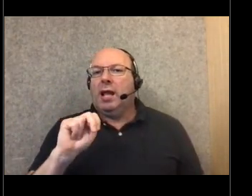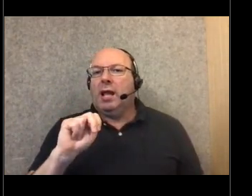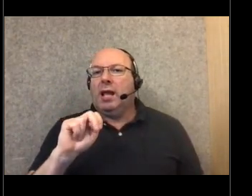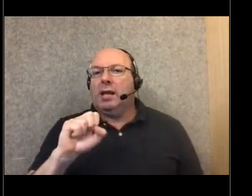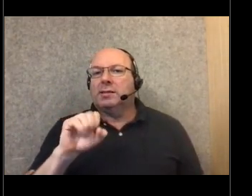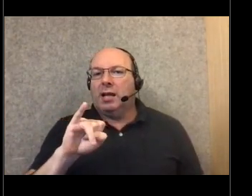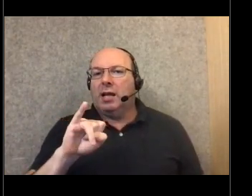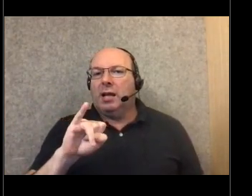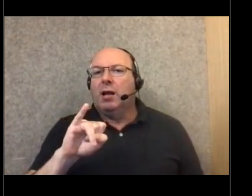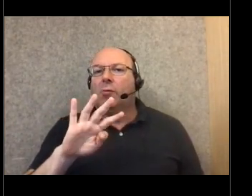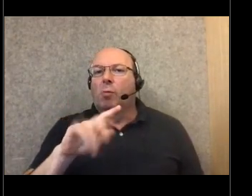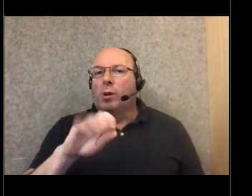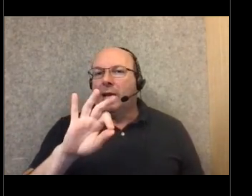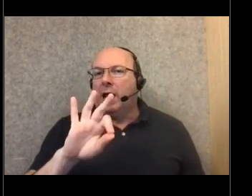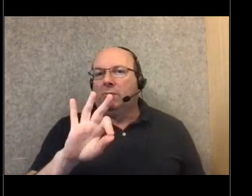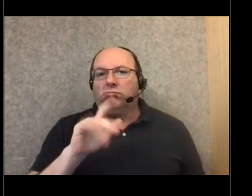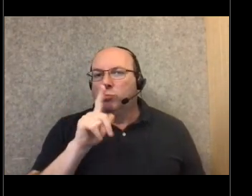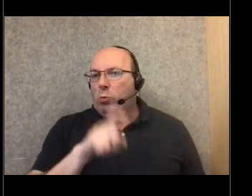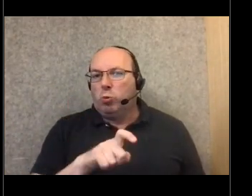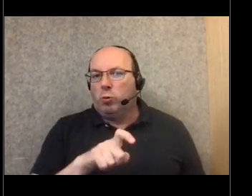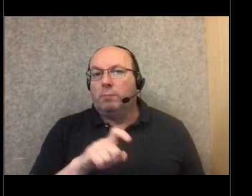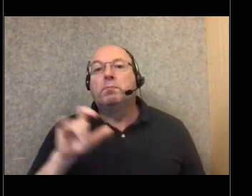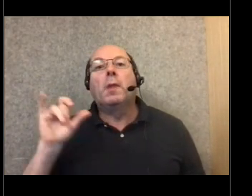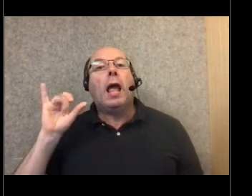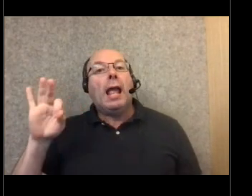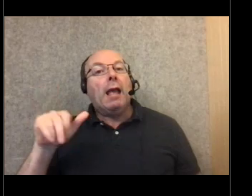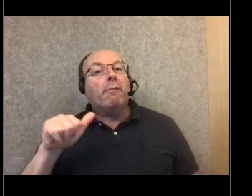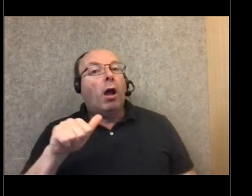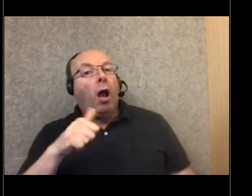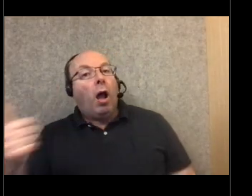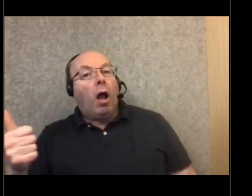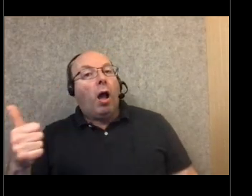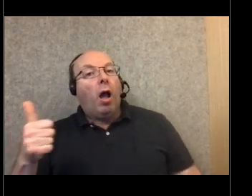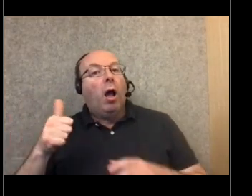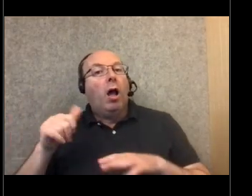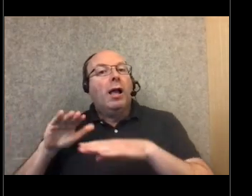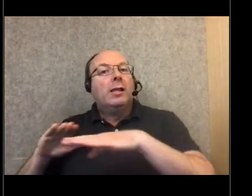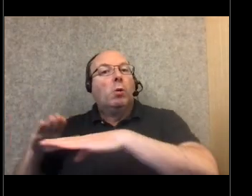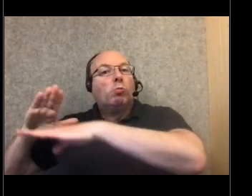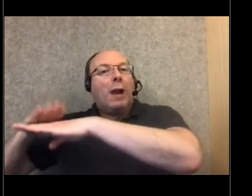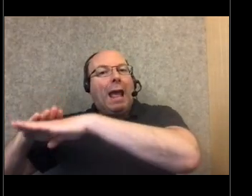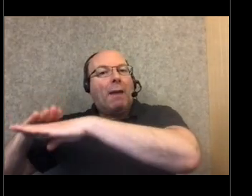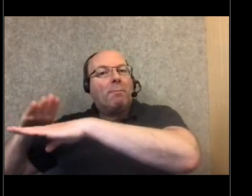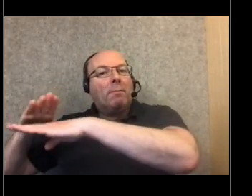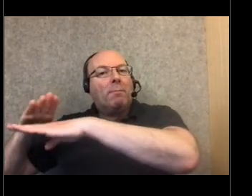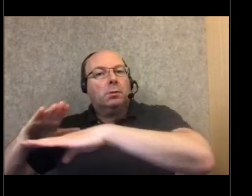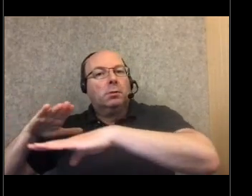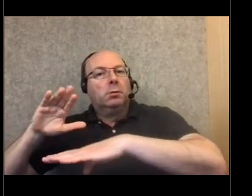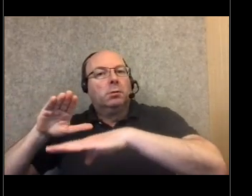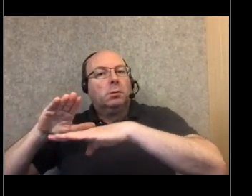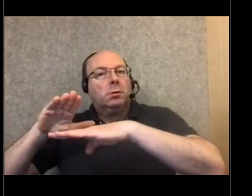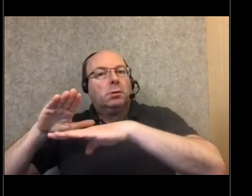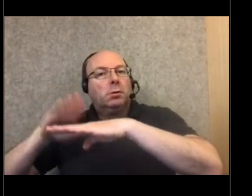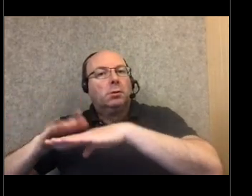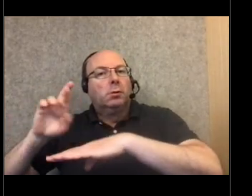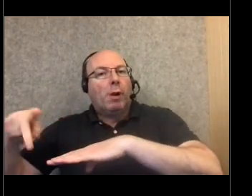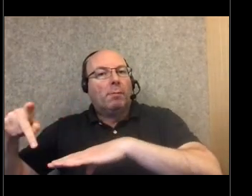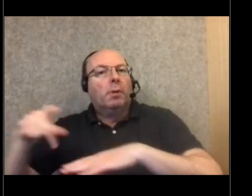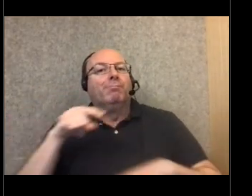4.9. If the alternative way is a ramp, the stairs must comply with